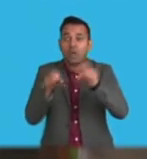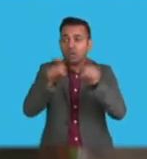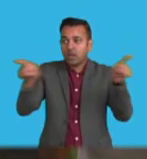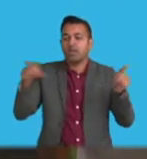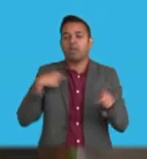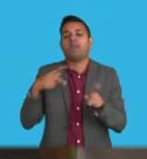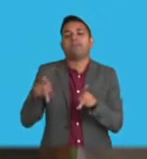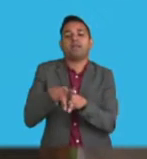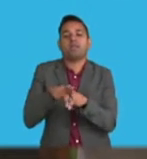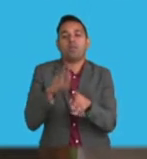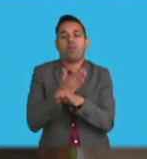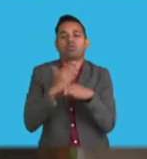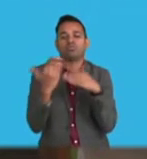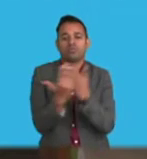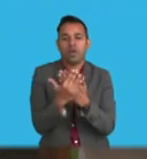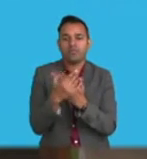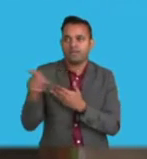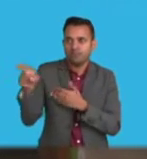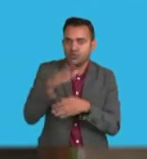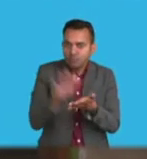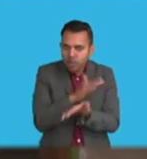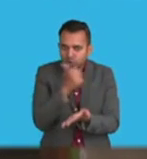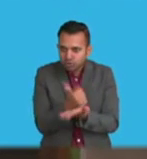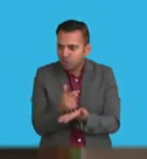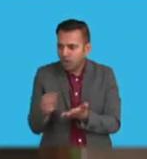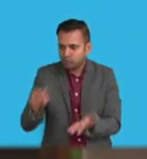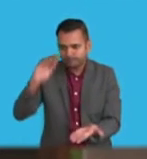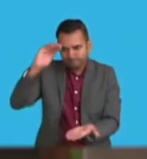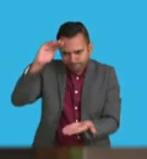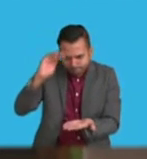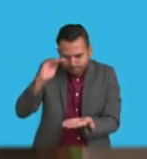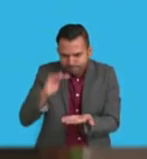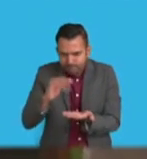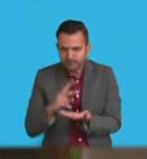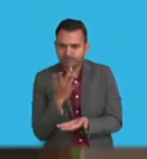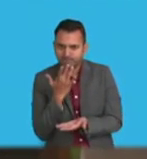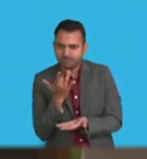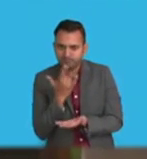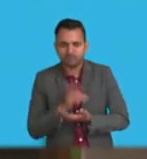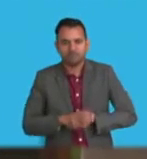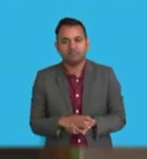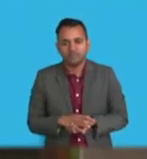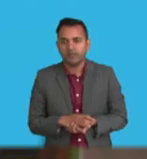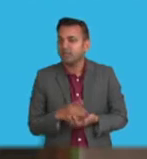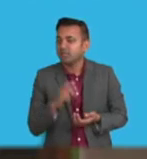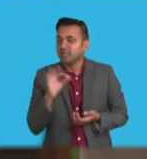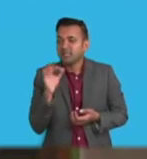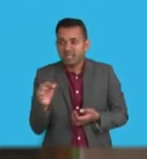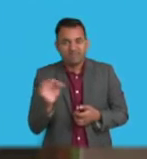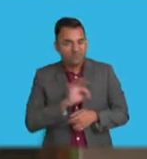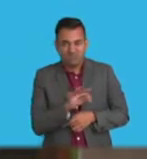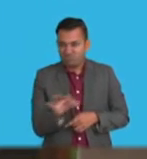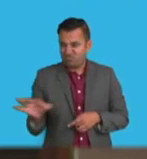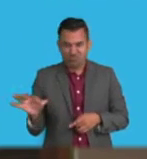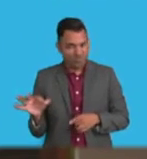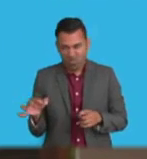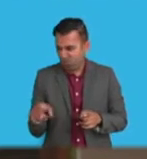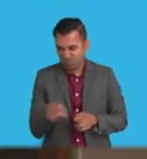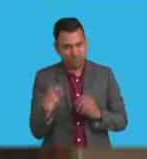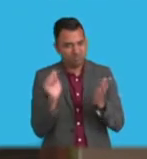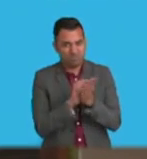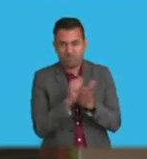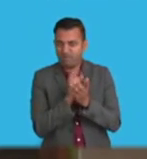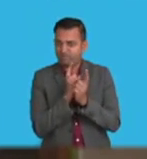brought before the Employment Relations Tribunal for illegal acts and operations. In 2012, the Ministry investigated the case of